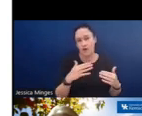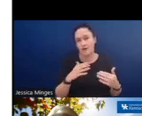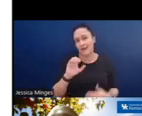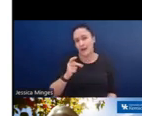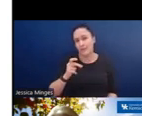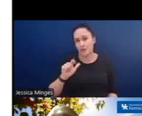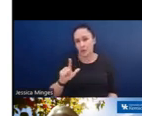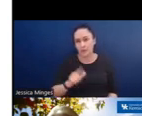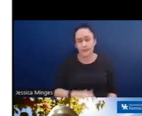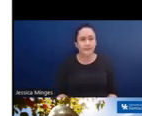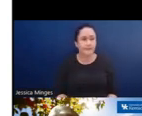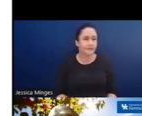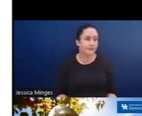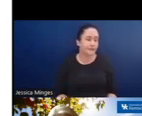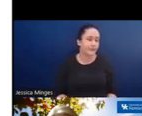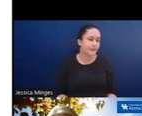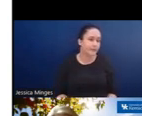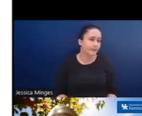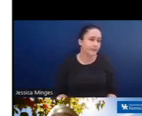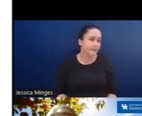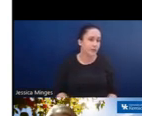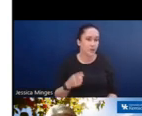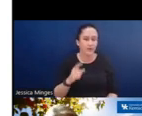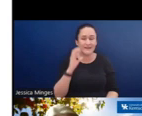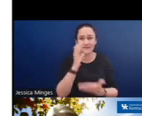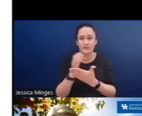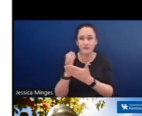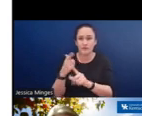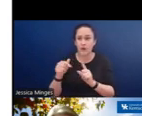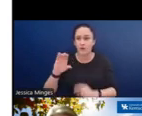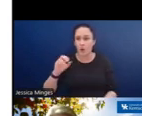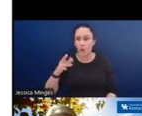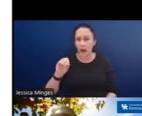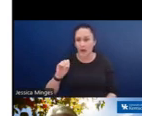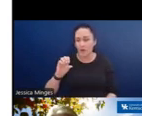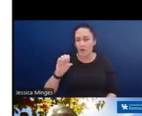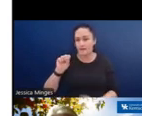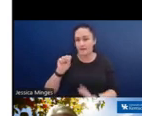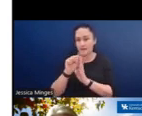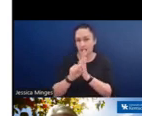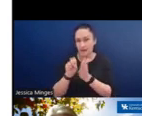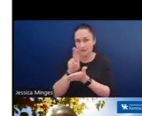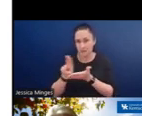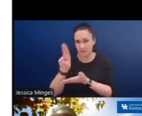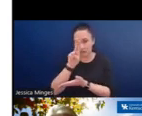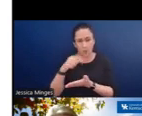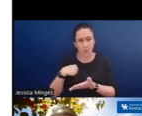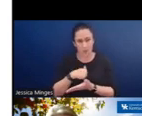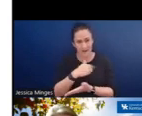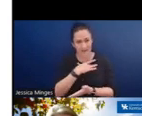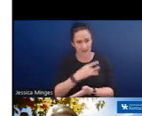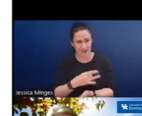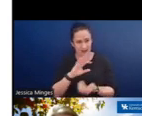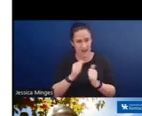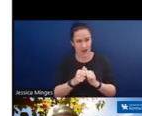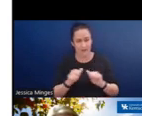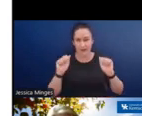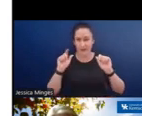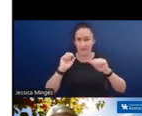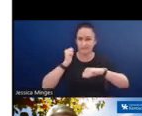And so these images come from Ohio State, and we just really liked the way that they visually laid